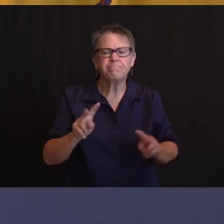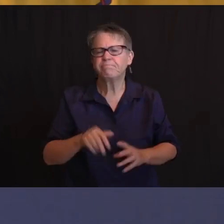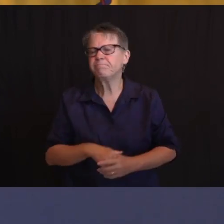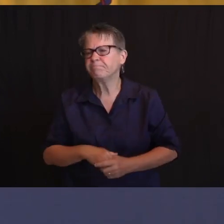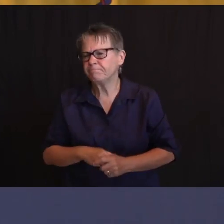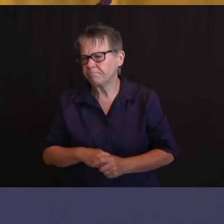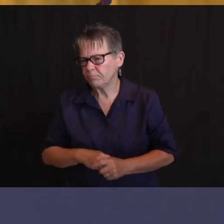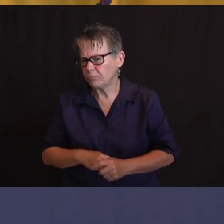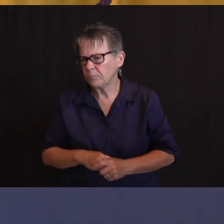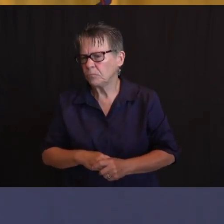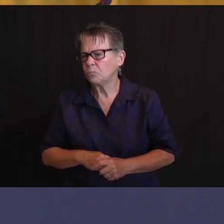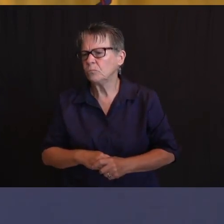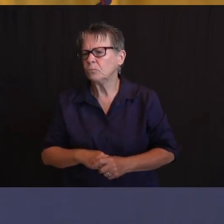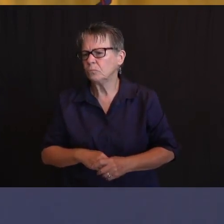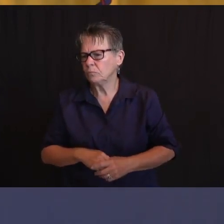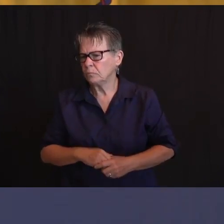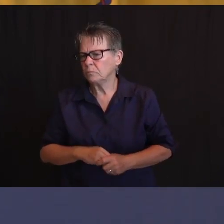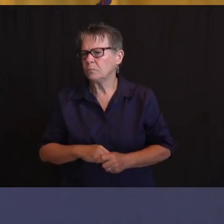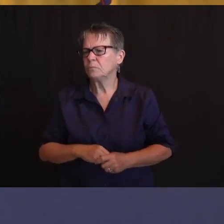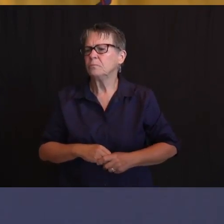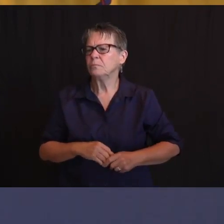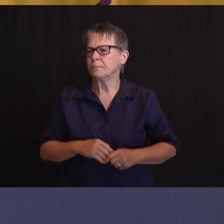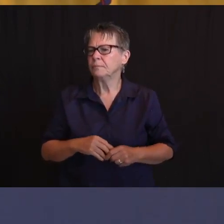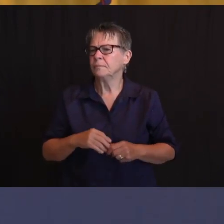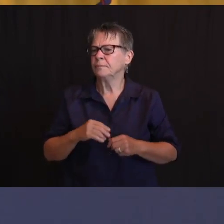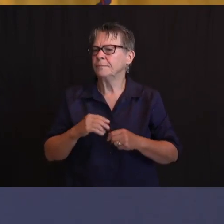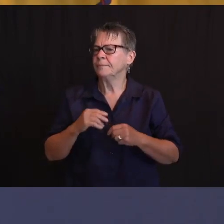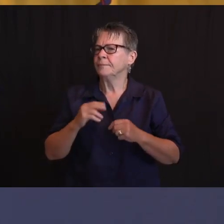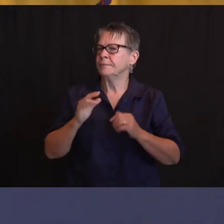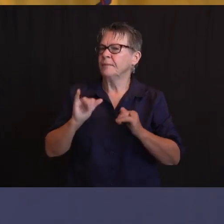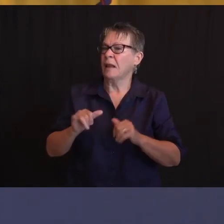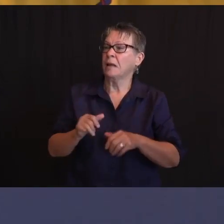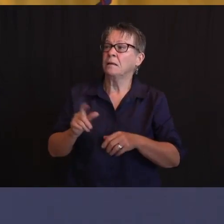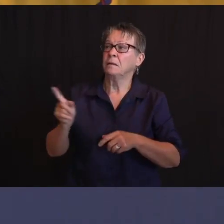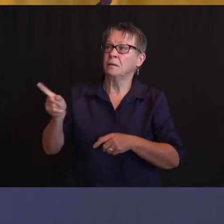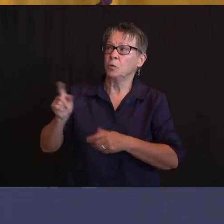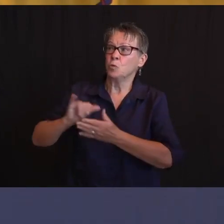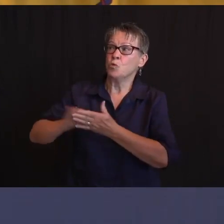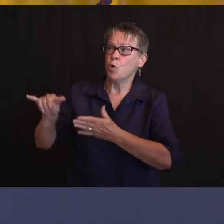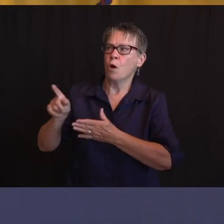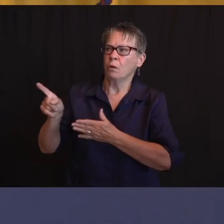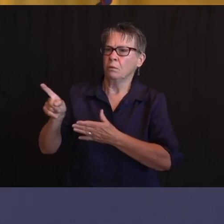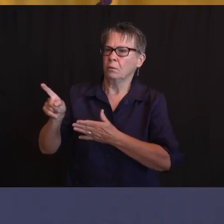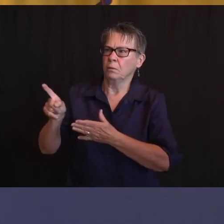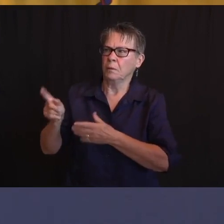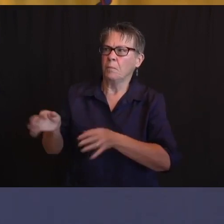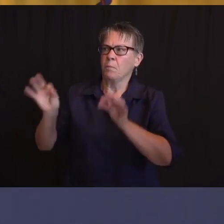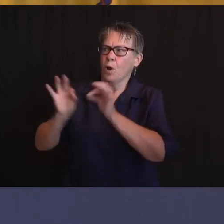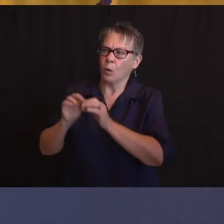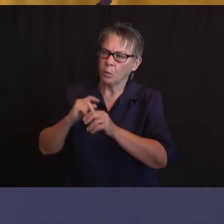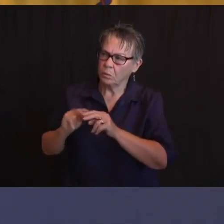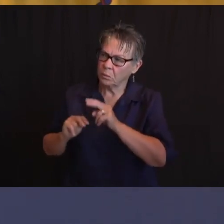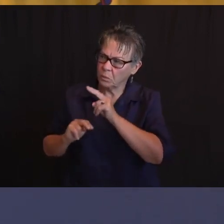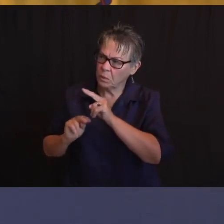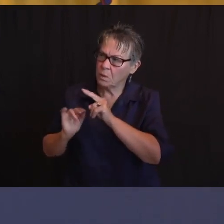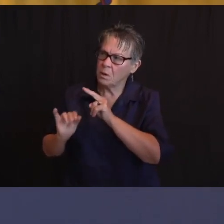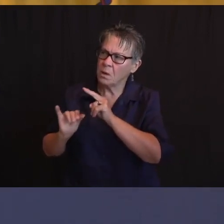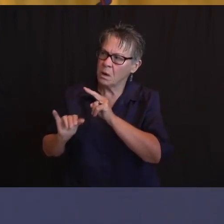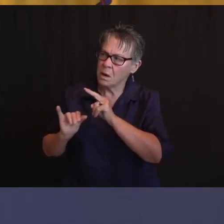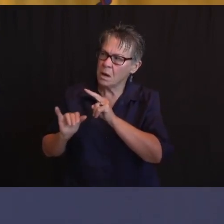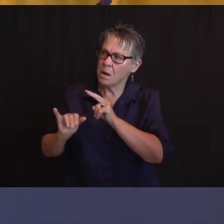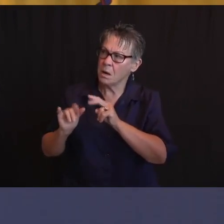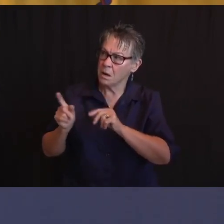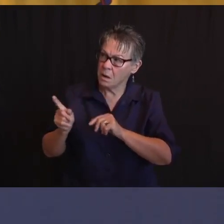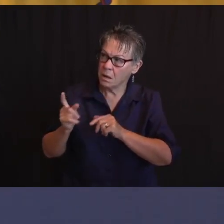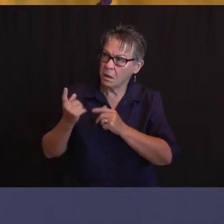is probably the most important. And I'd probably put Pennsylvania behind that, because in the north, you've got an enormous amount of folks who live here and go to